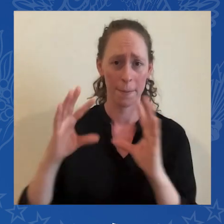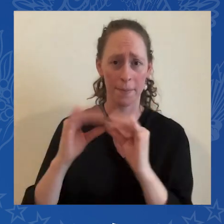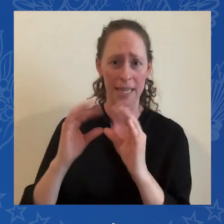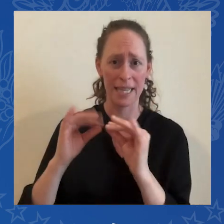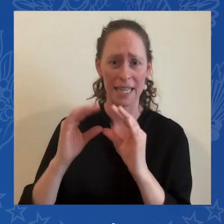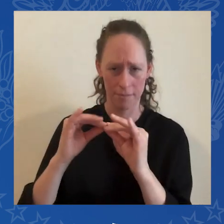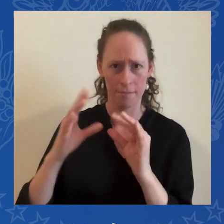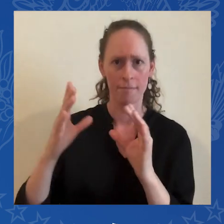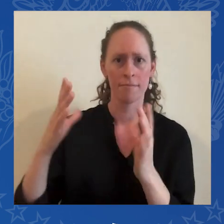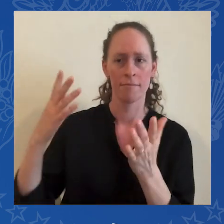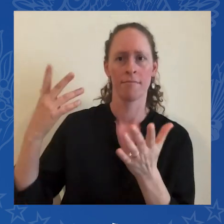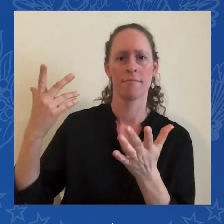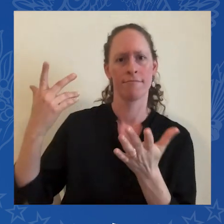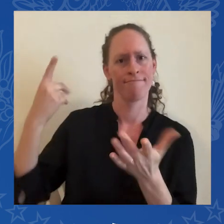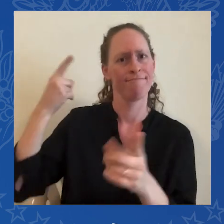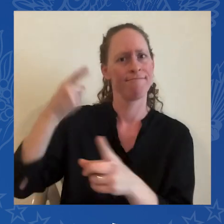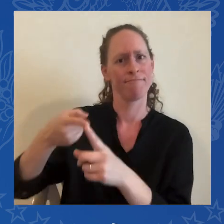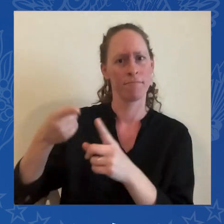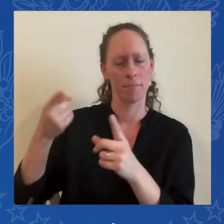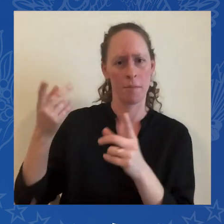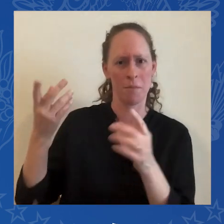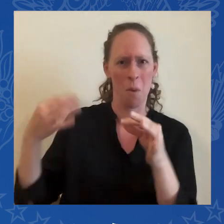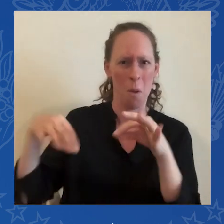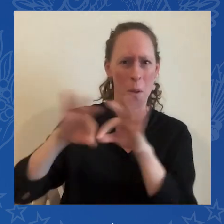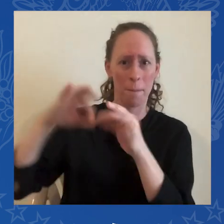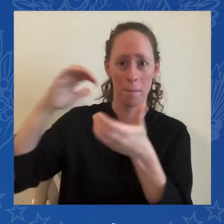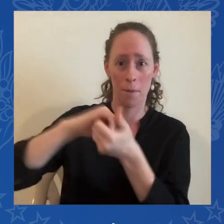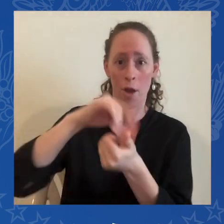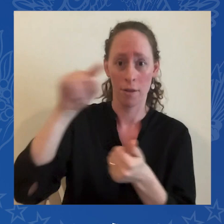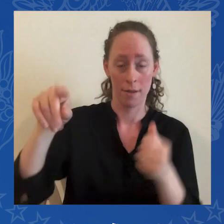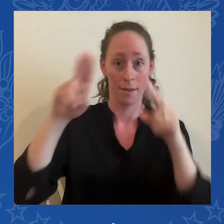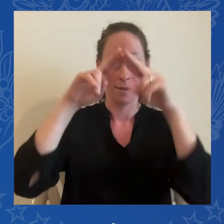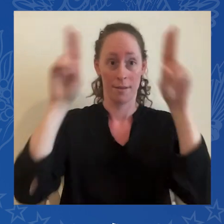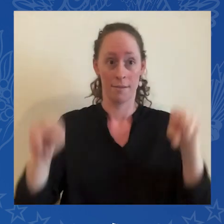PGII, at the G7 Hiroshima Summit.